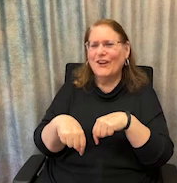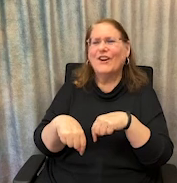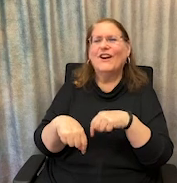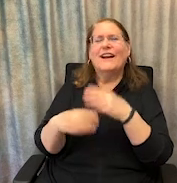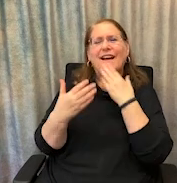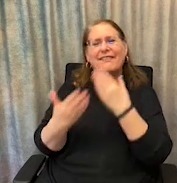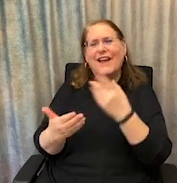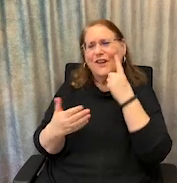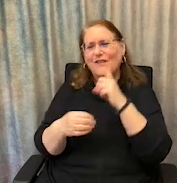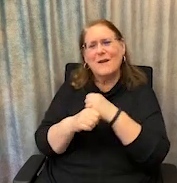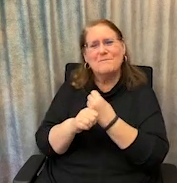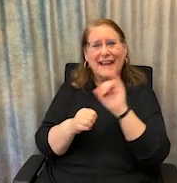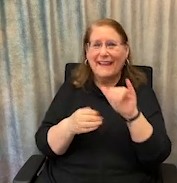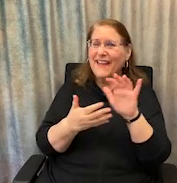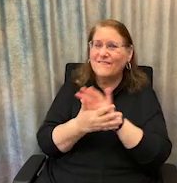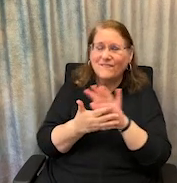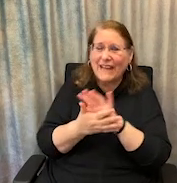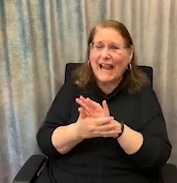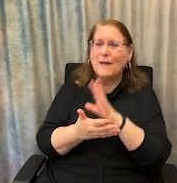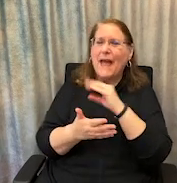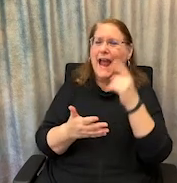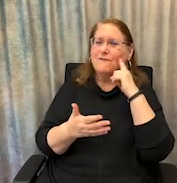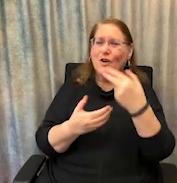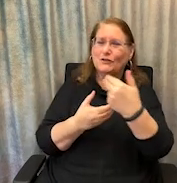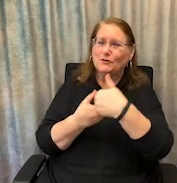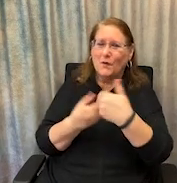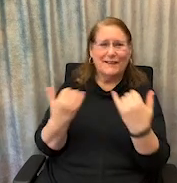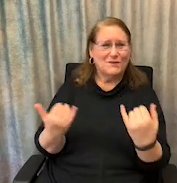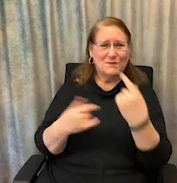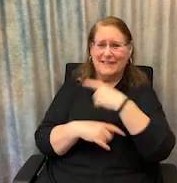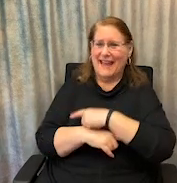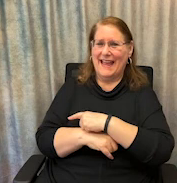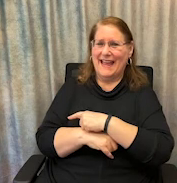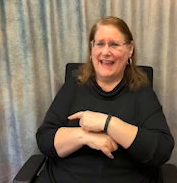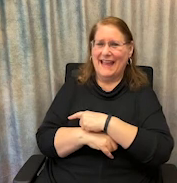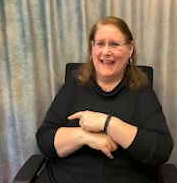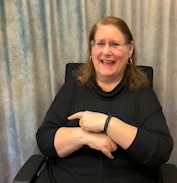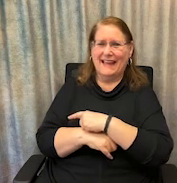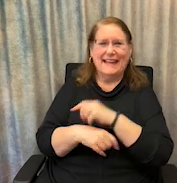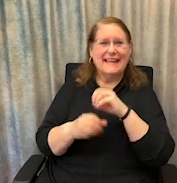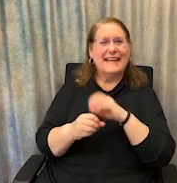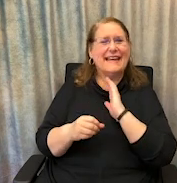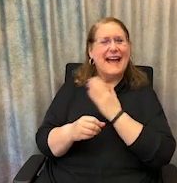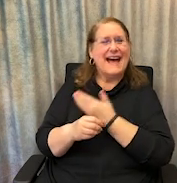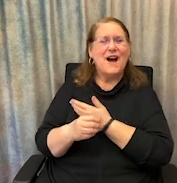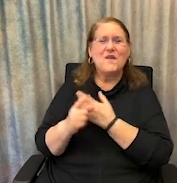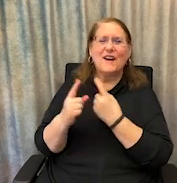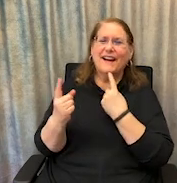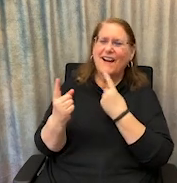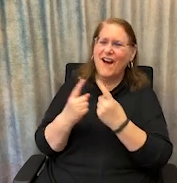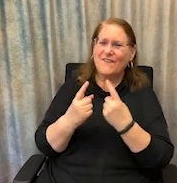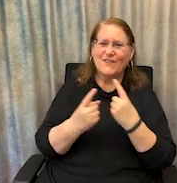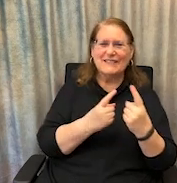here. Thank you for making this film and for joining us today in this